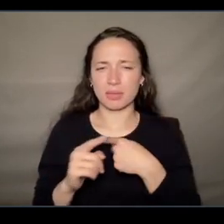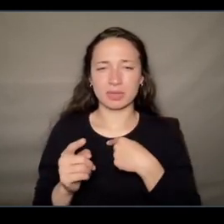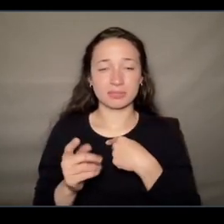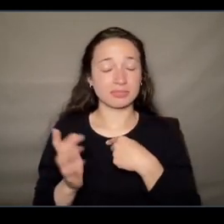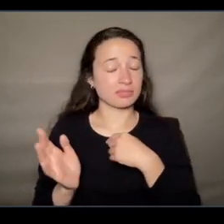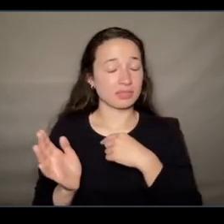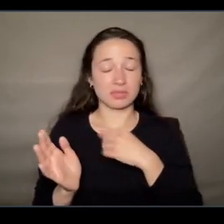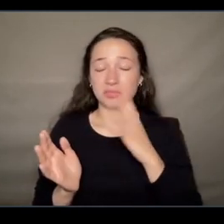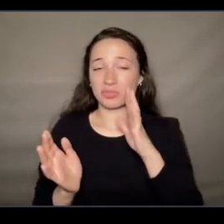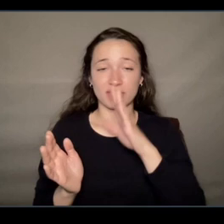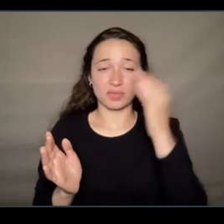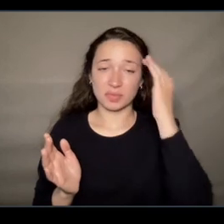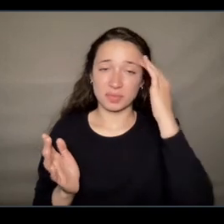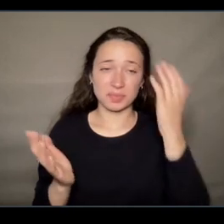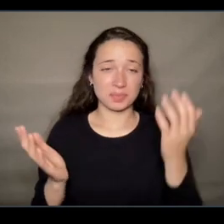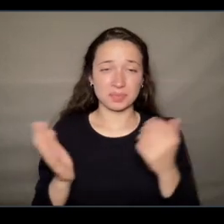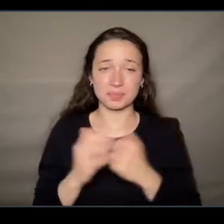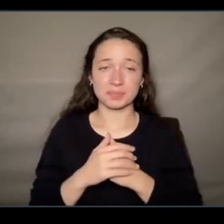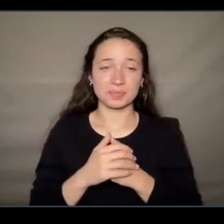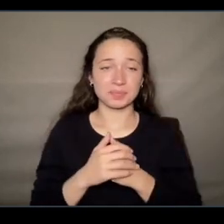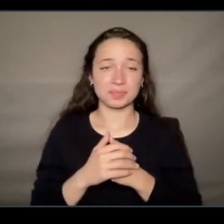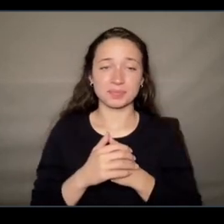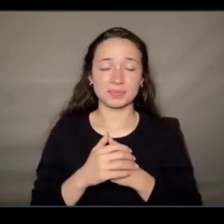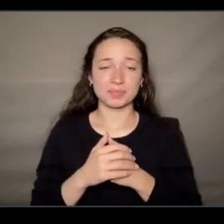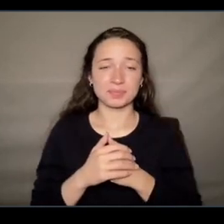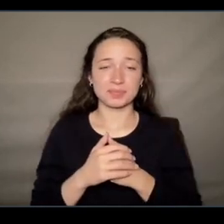me I'll never know.